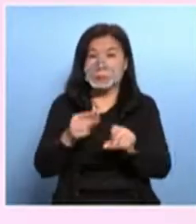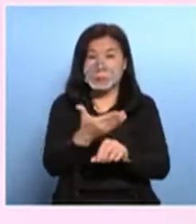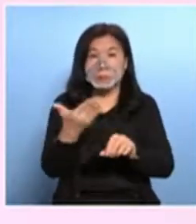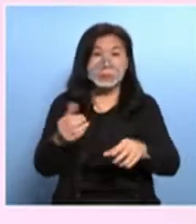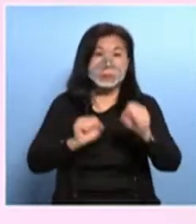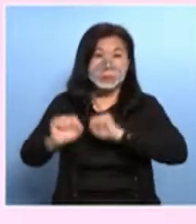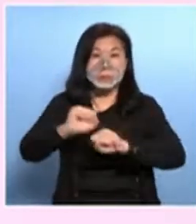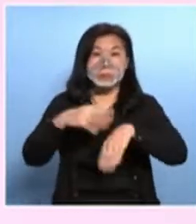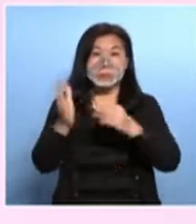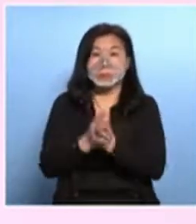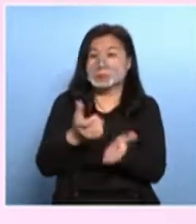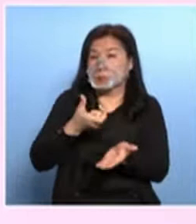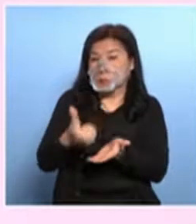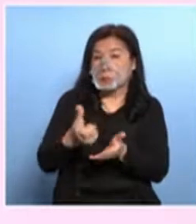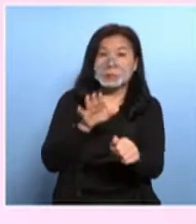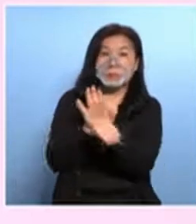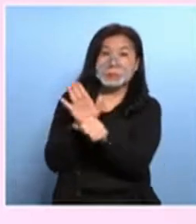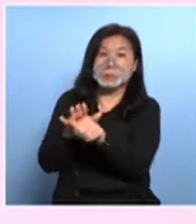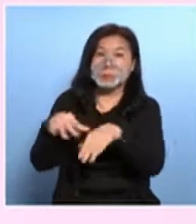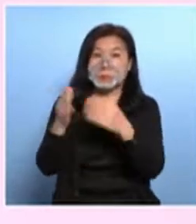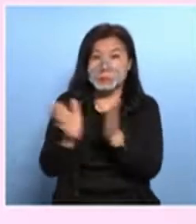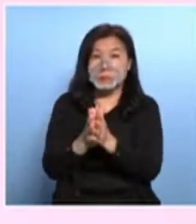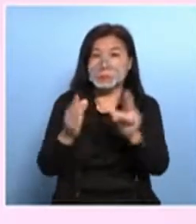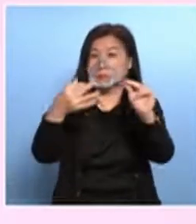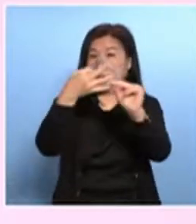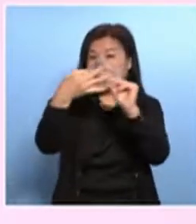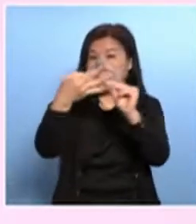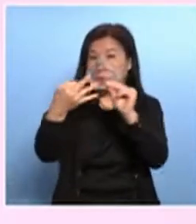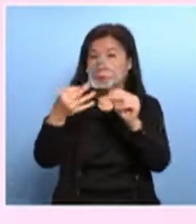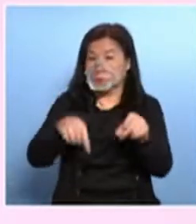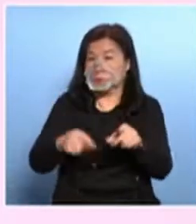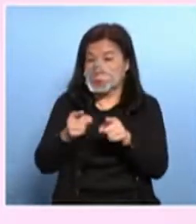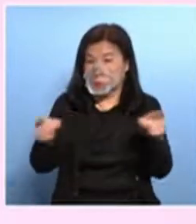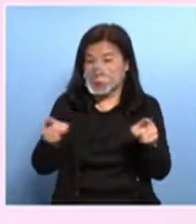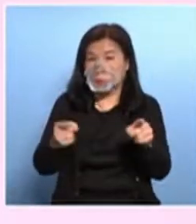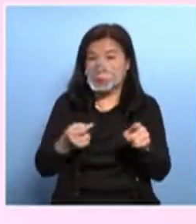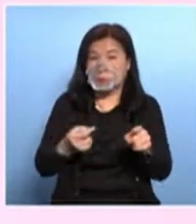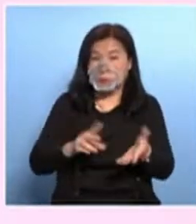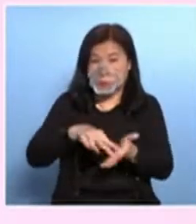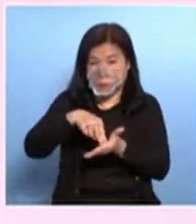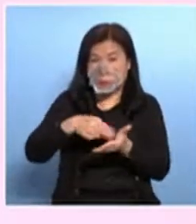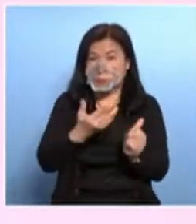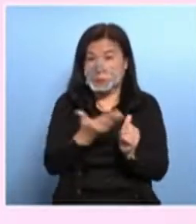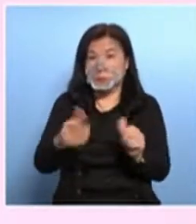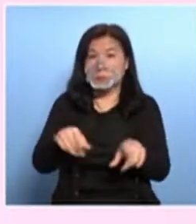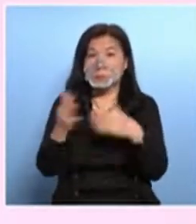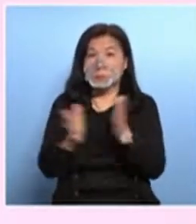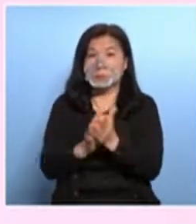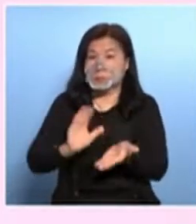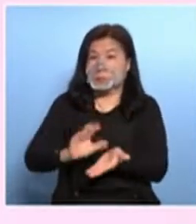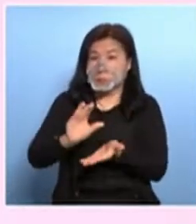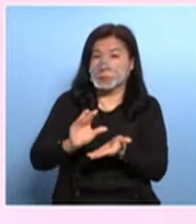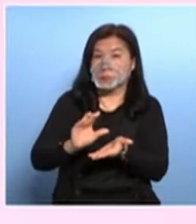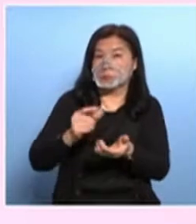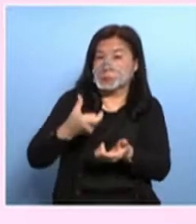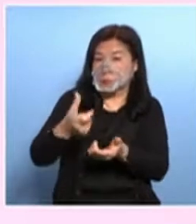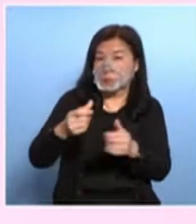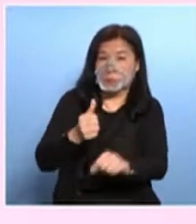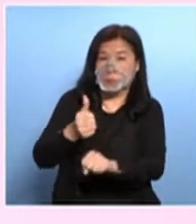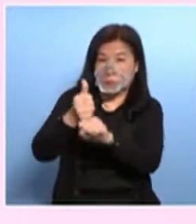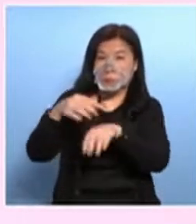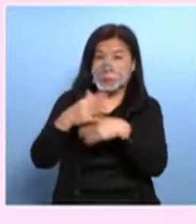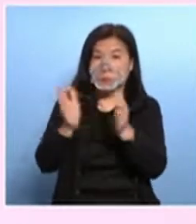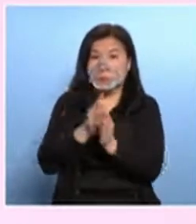the Convention and Exhibition Industry Subsidy Scheme launched not long after the onset of the COVID-19 outbreak. The scheme